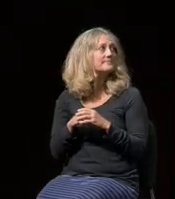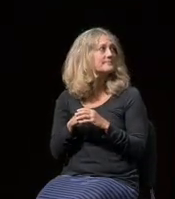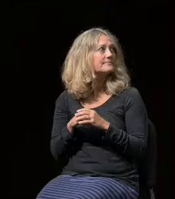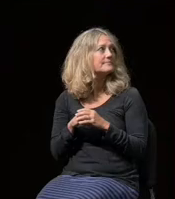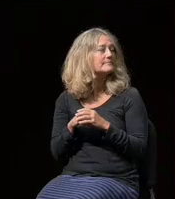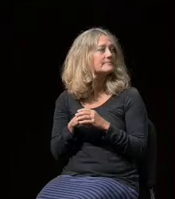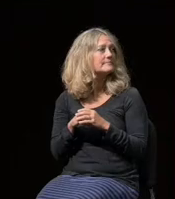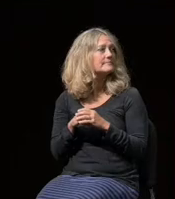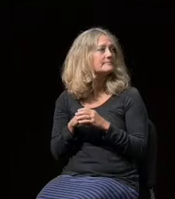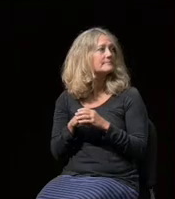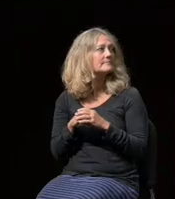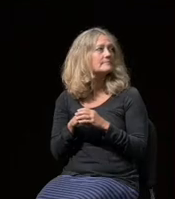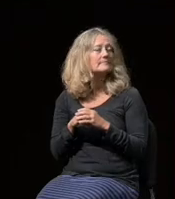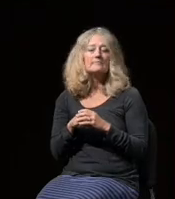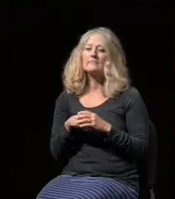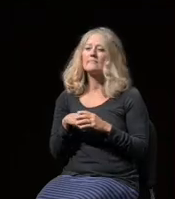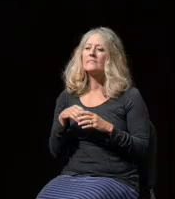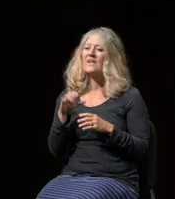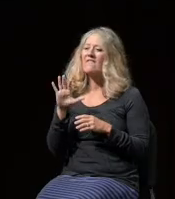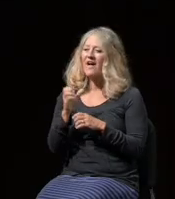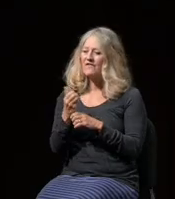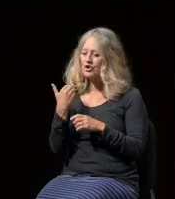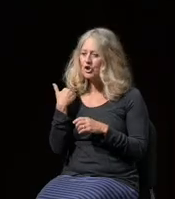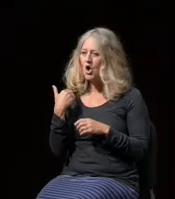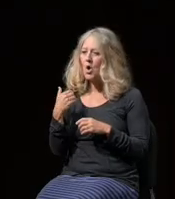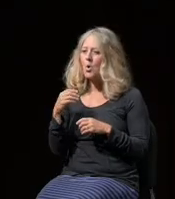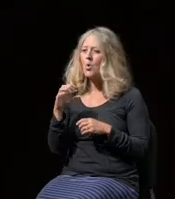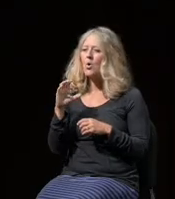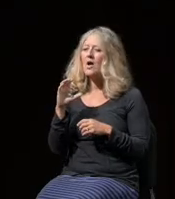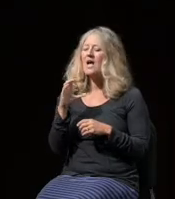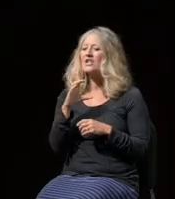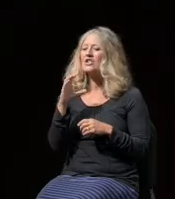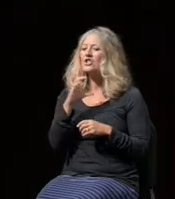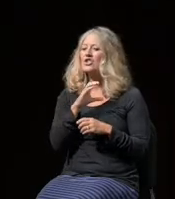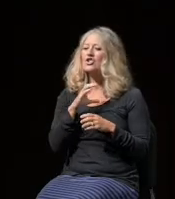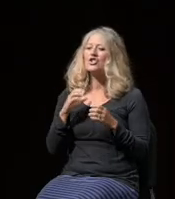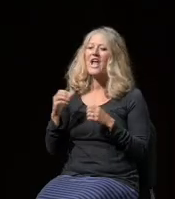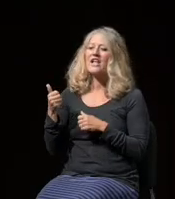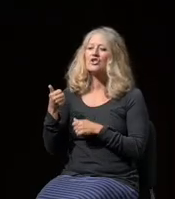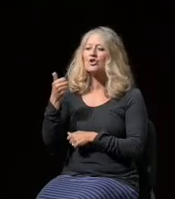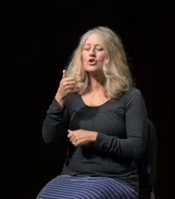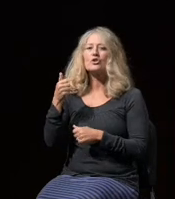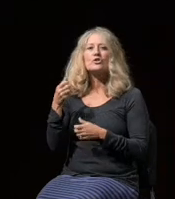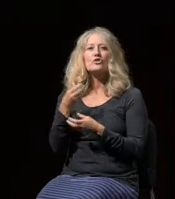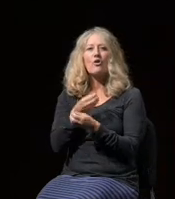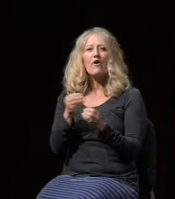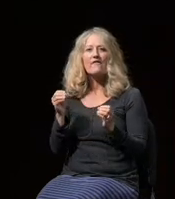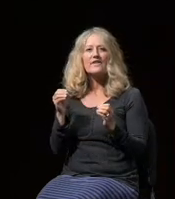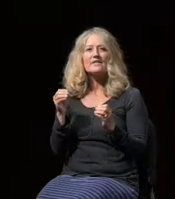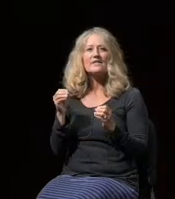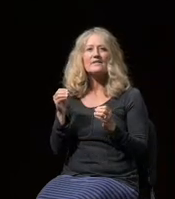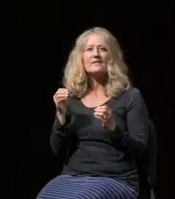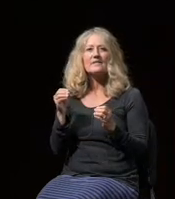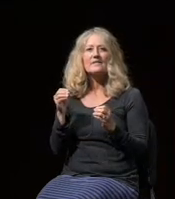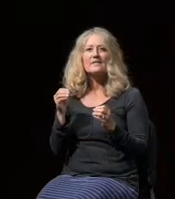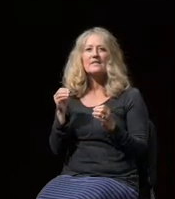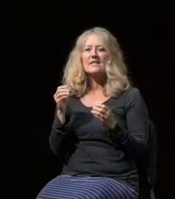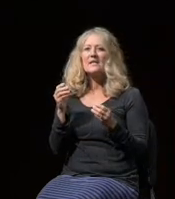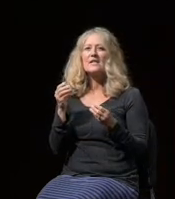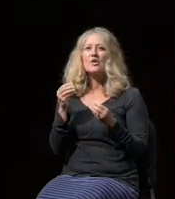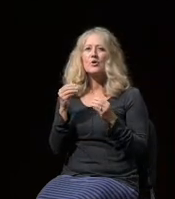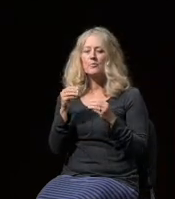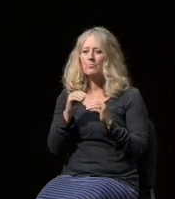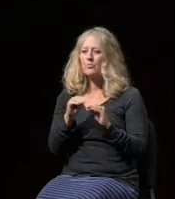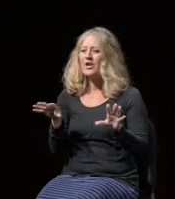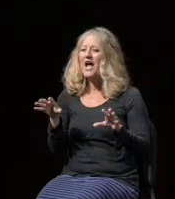So 5 years ago, the Chancellor's Office, the Community College Chancellor's Office, put out the vision for success. It was